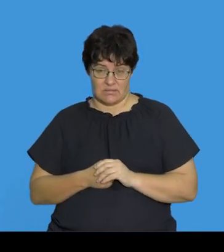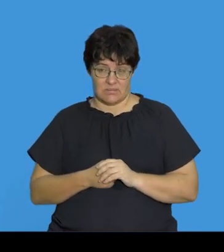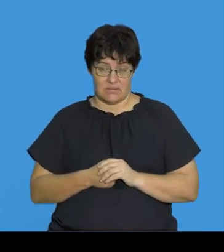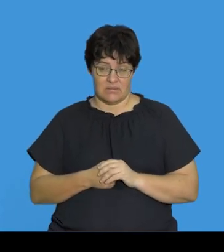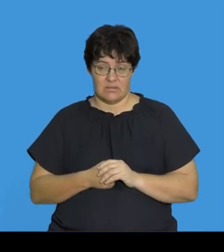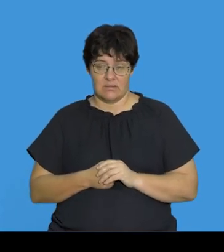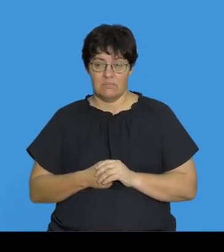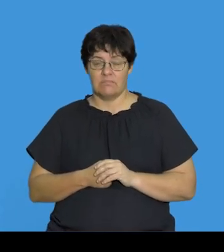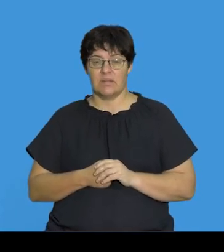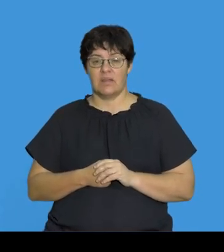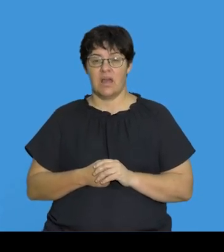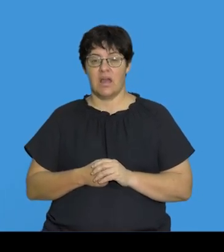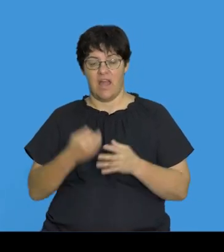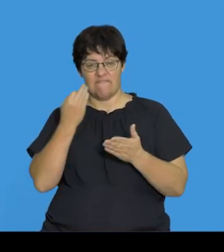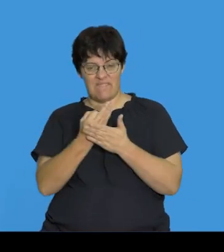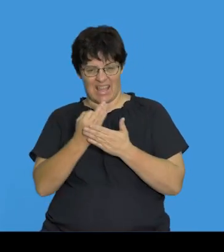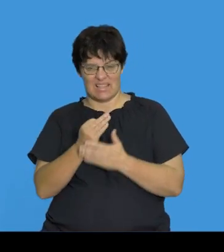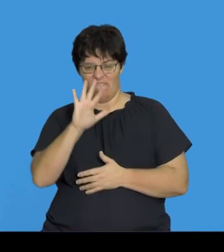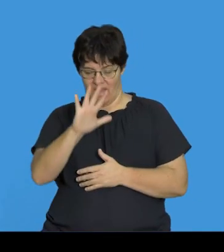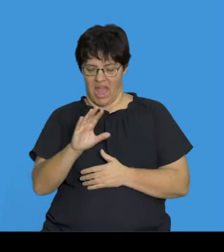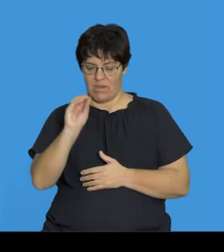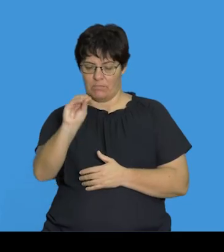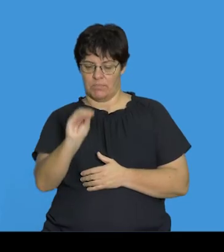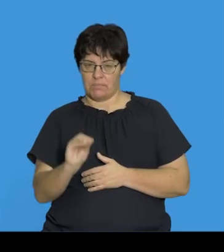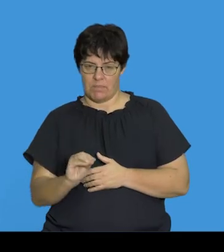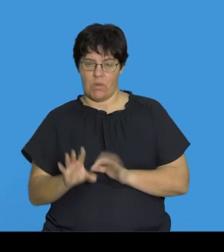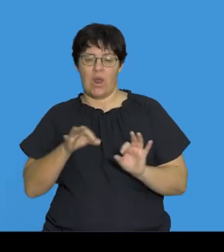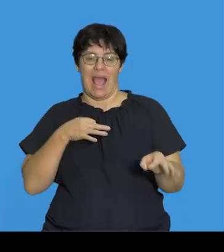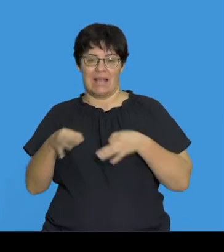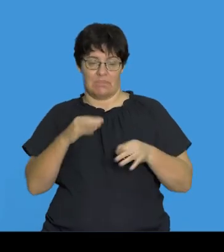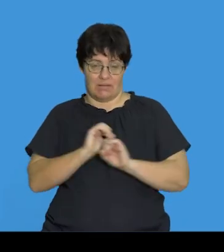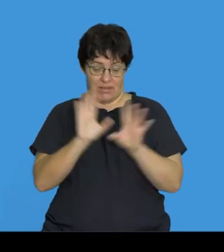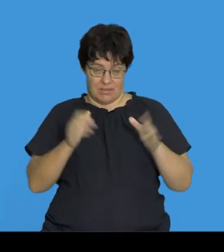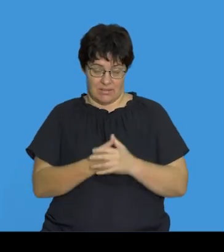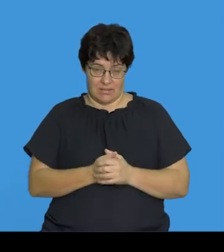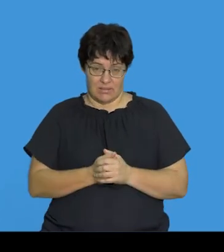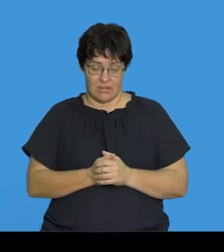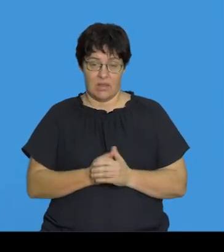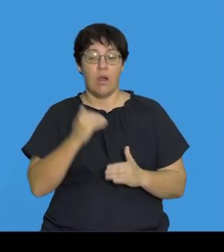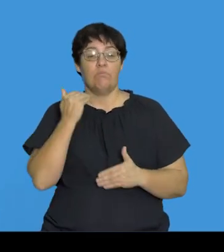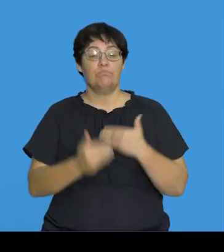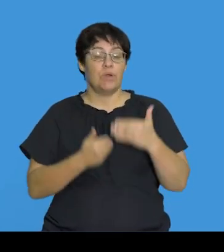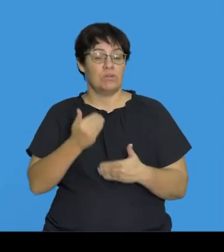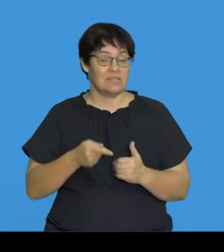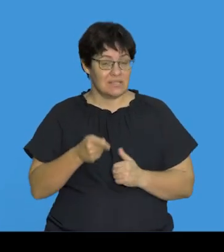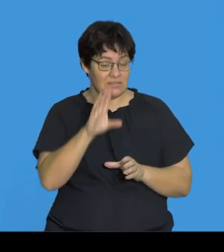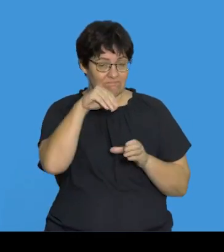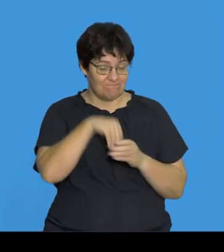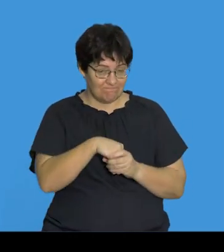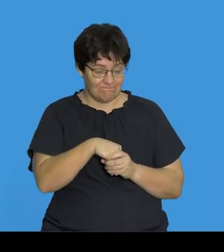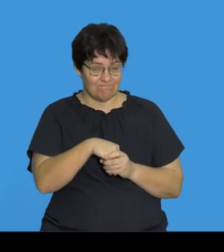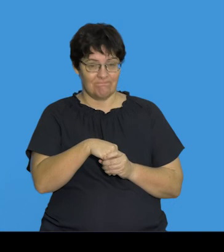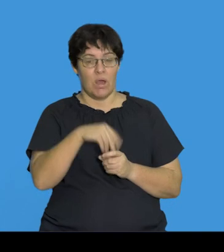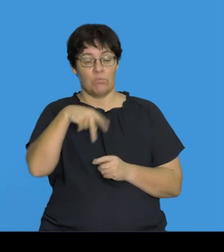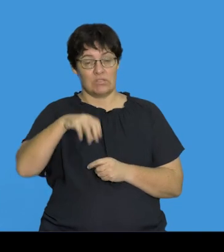marks. And so there would be 5 significant facts that you would need to use to explain this. So the process